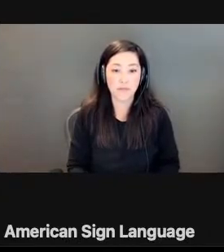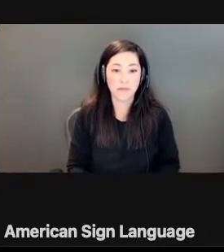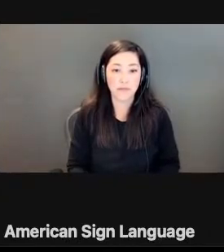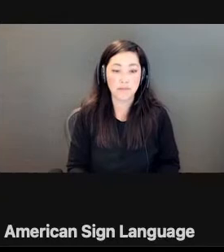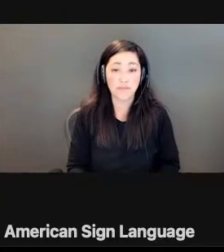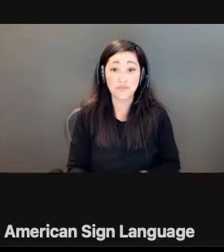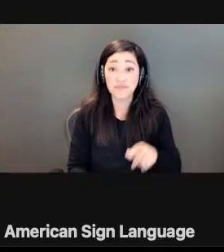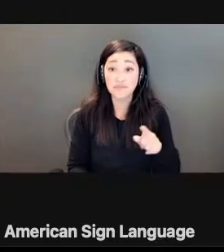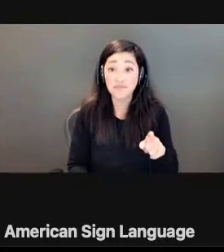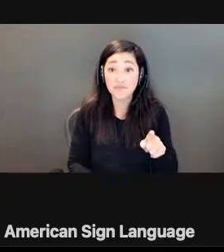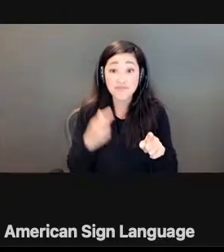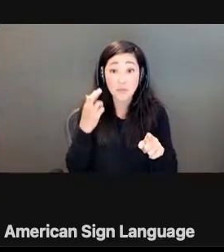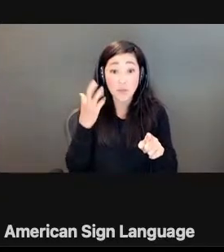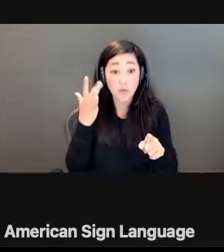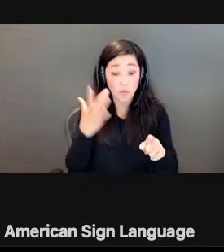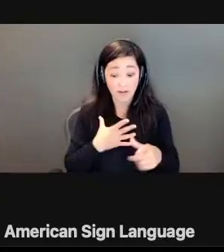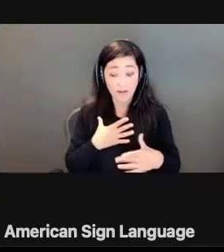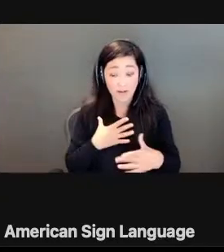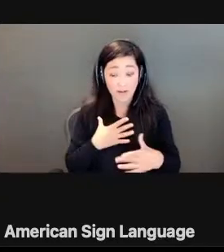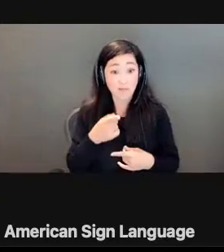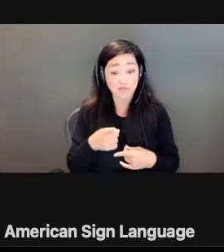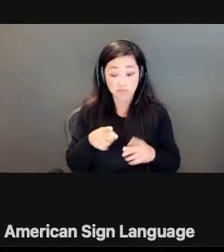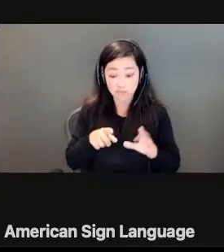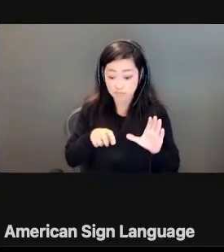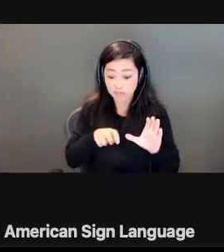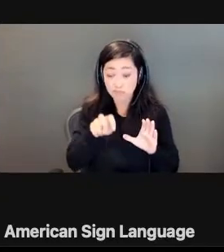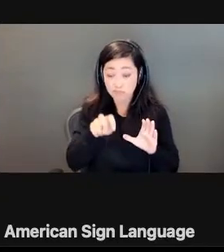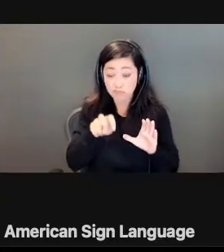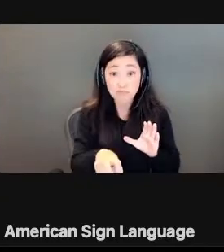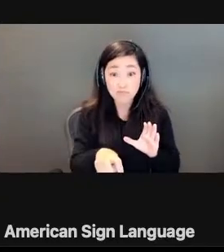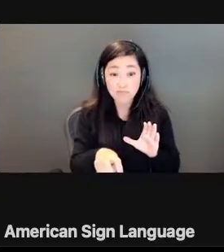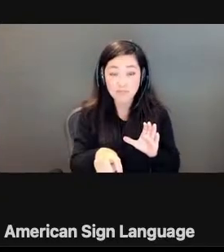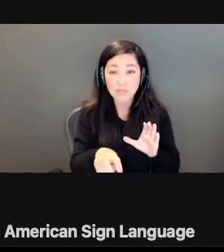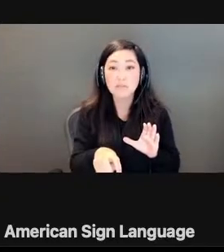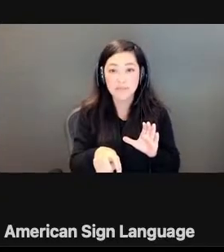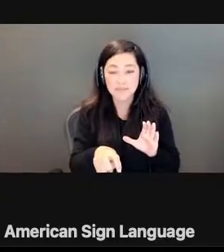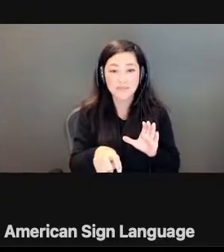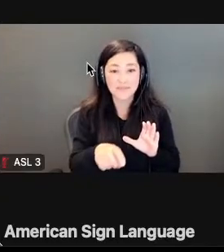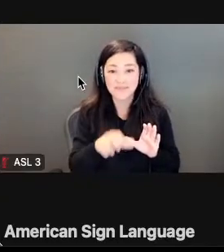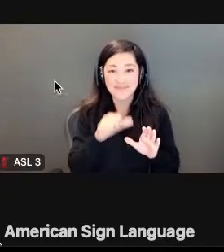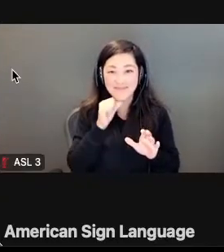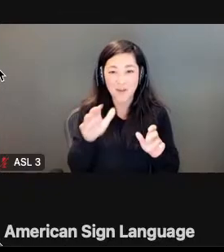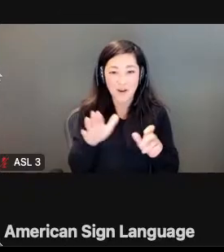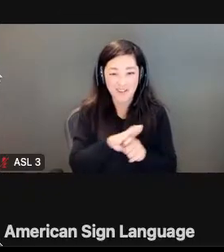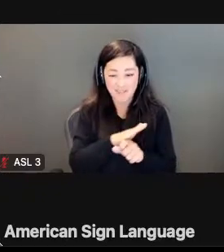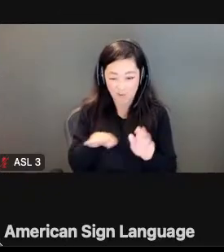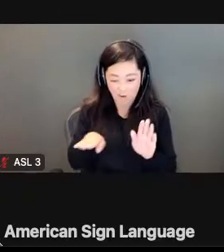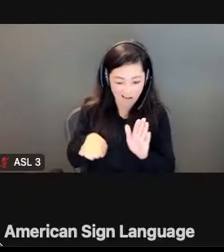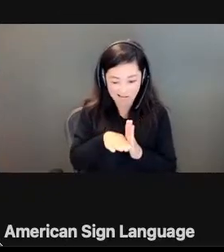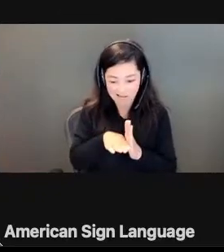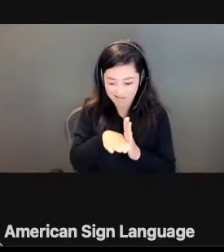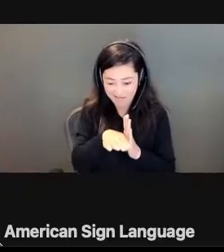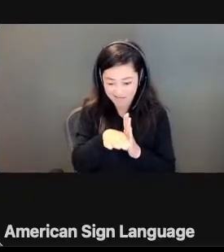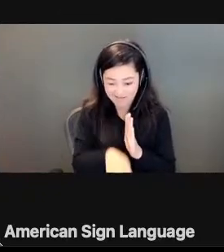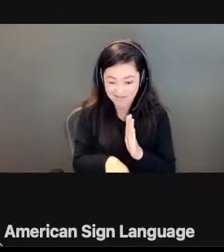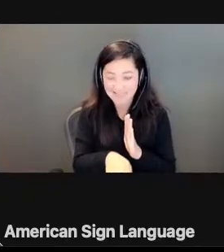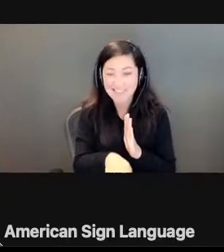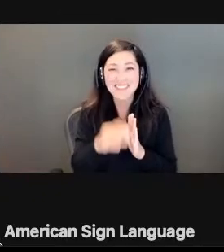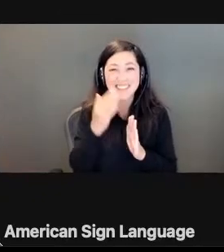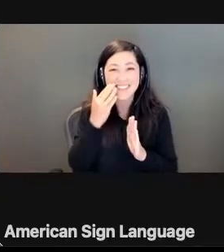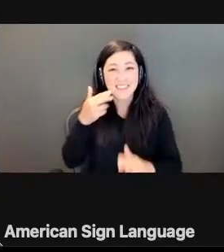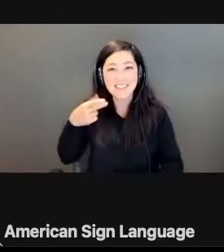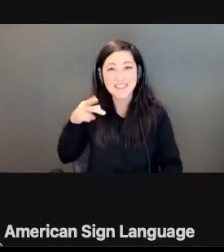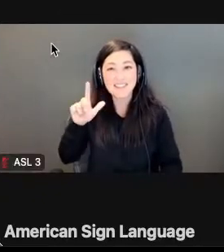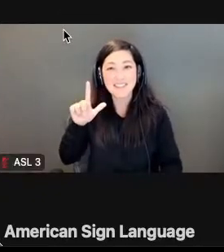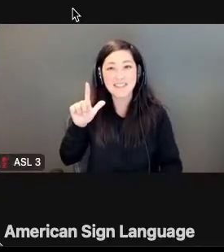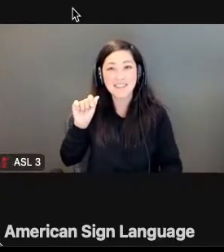The reason I like this wheelchair lift is because it doesn't block the entire sliding door like a normal platform that people are more